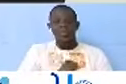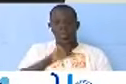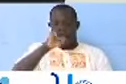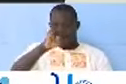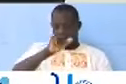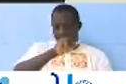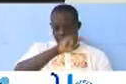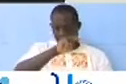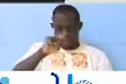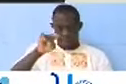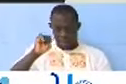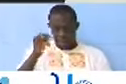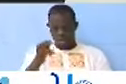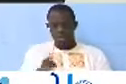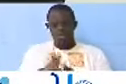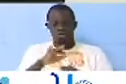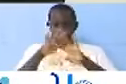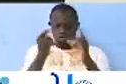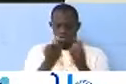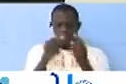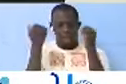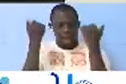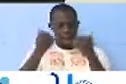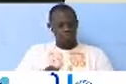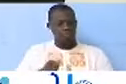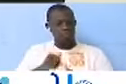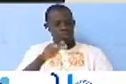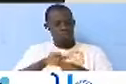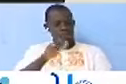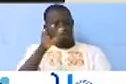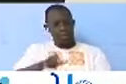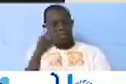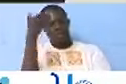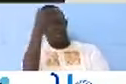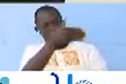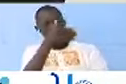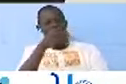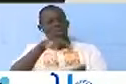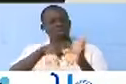said something happened to him there. Where are you referring to?